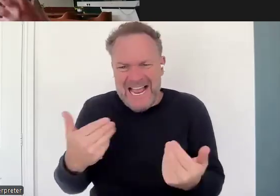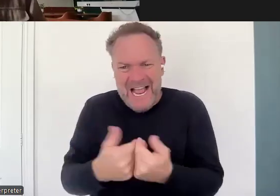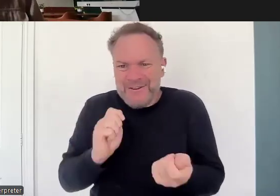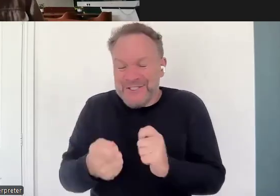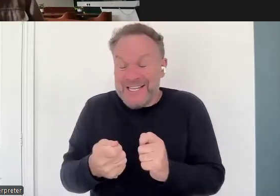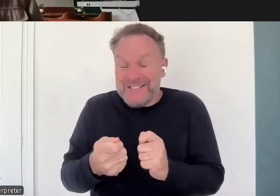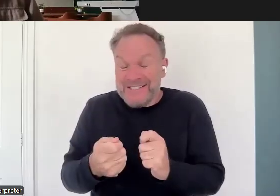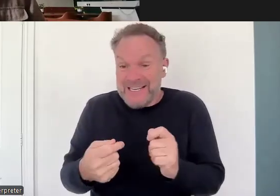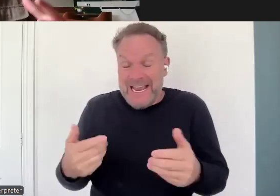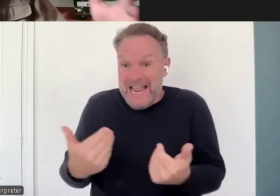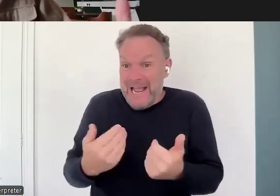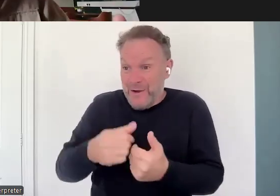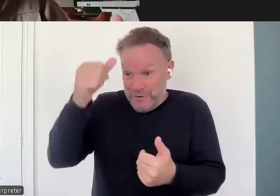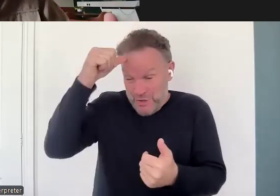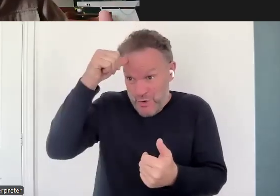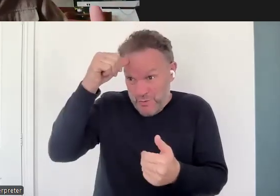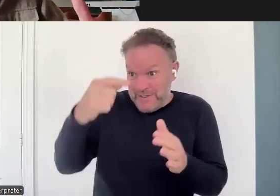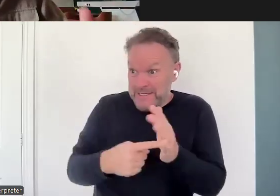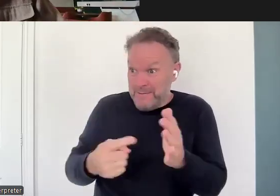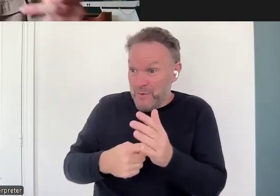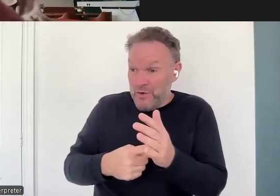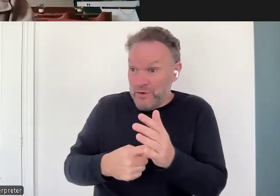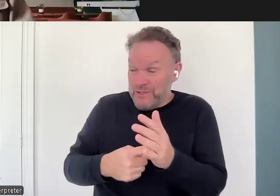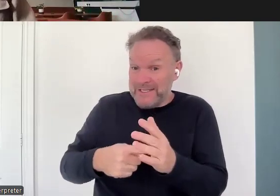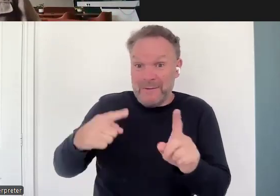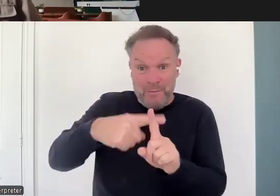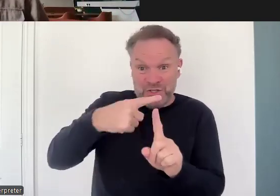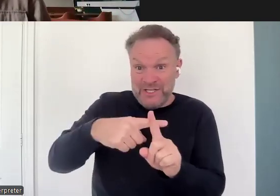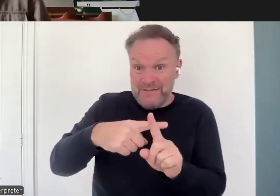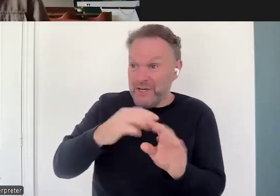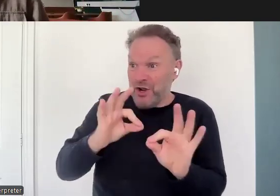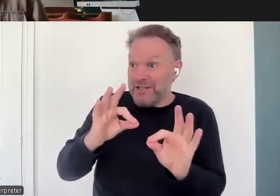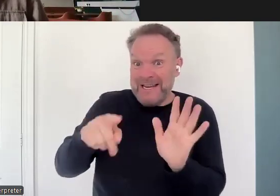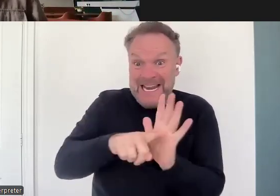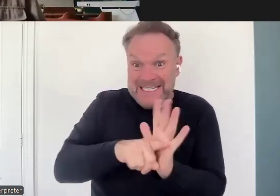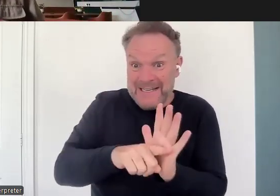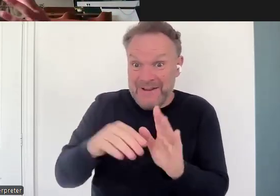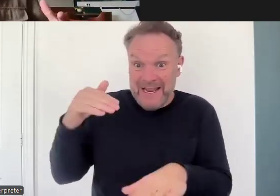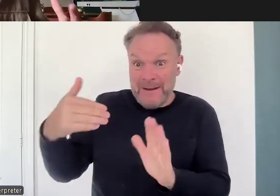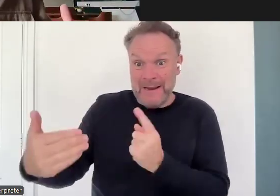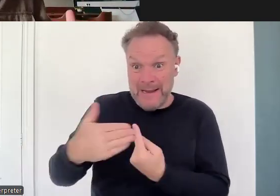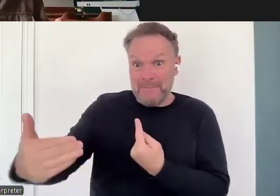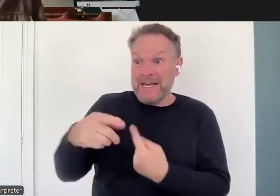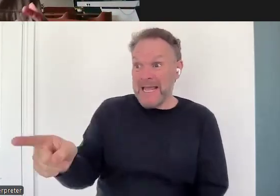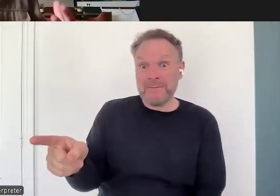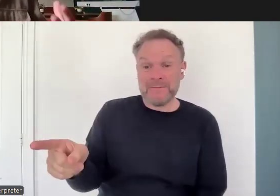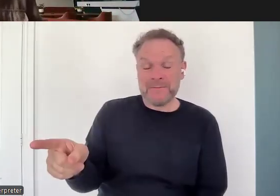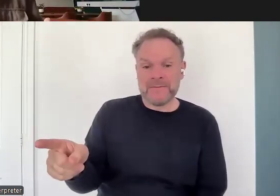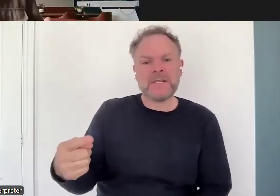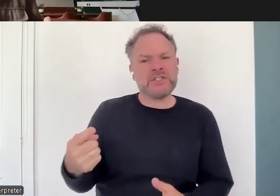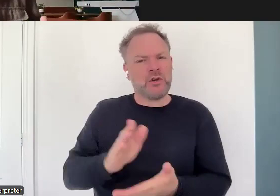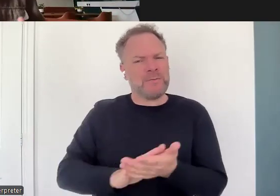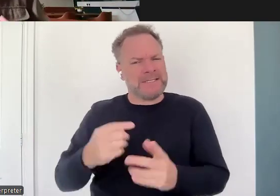our evaluation has a net positive, not a net negative impact? So good co-evaluation for